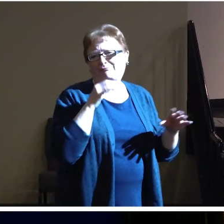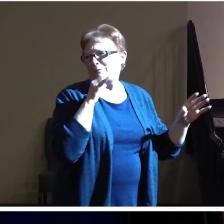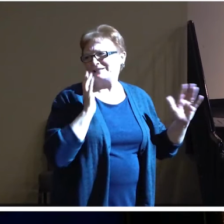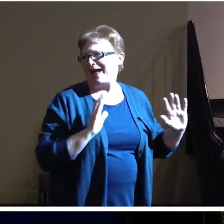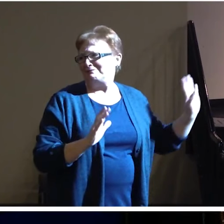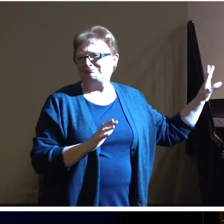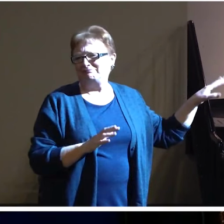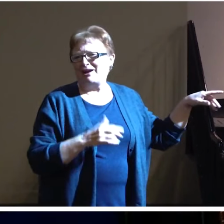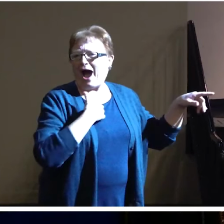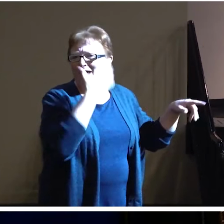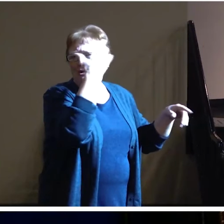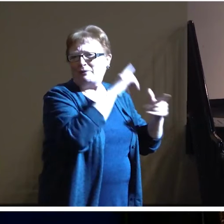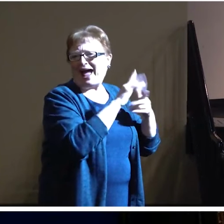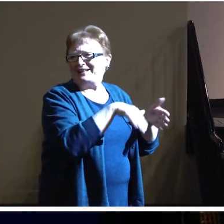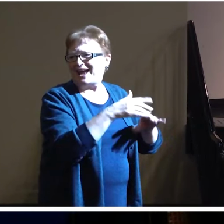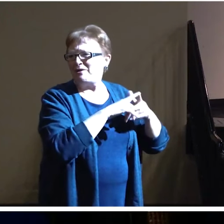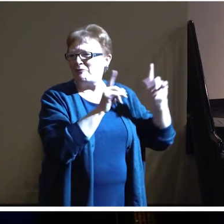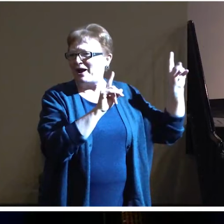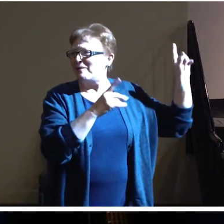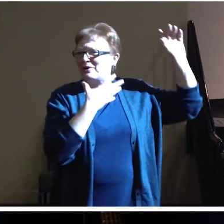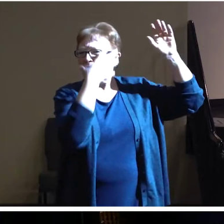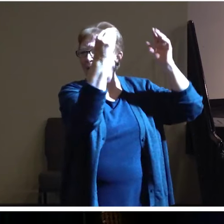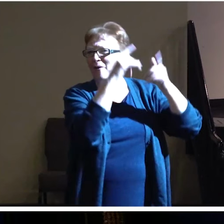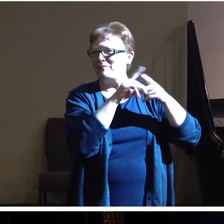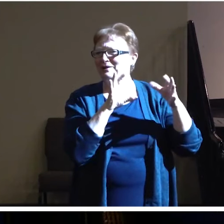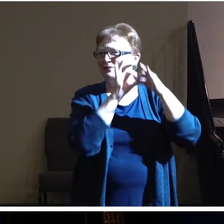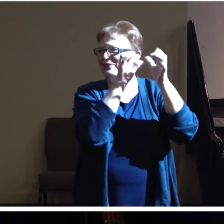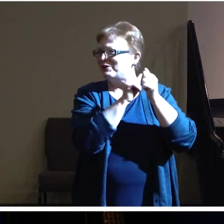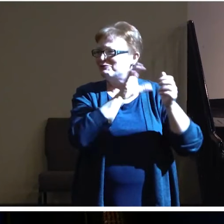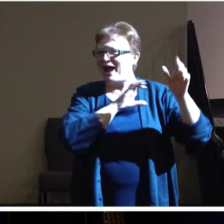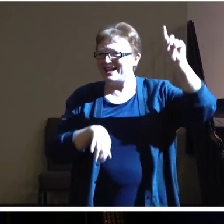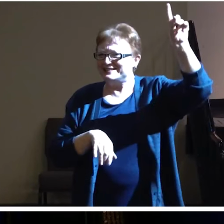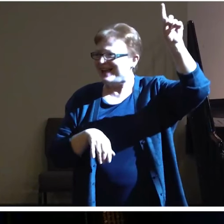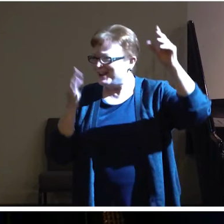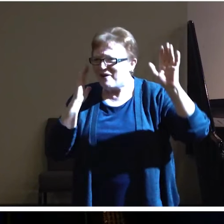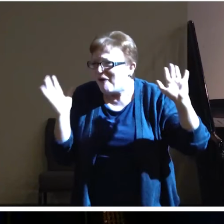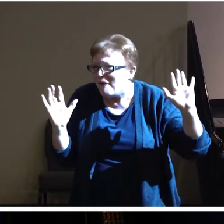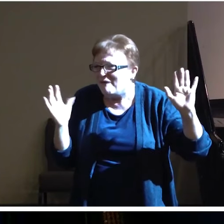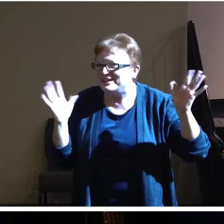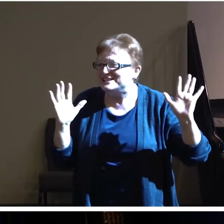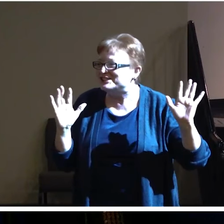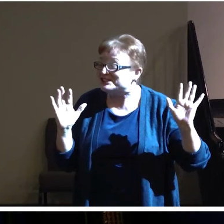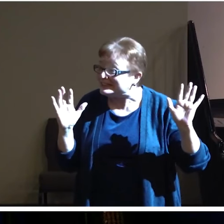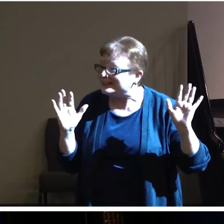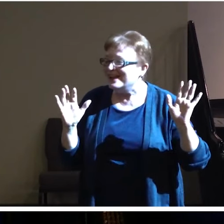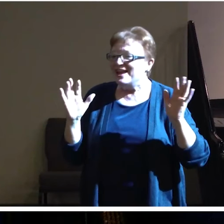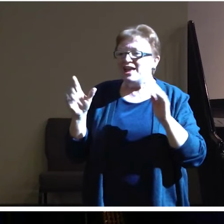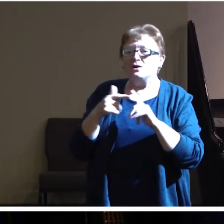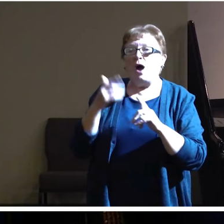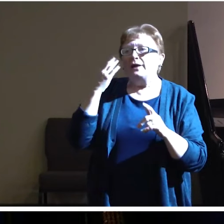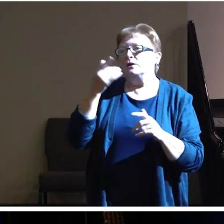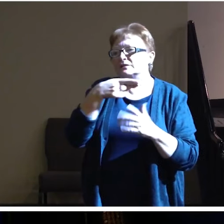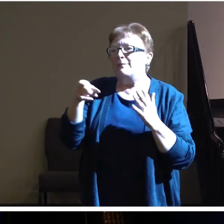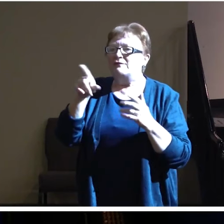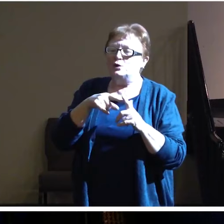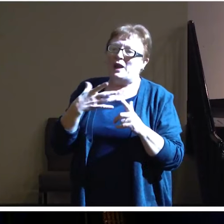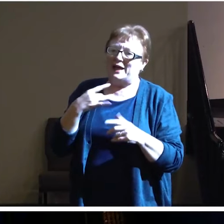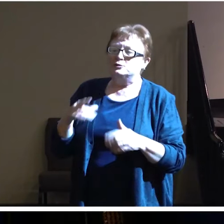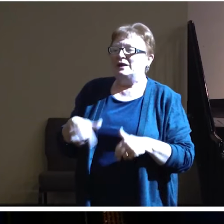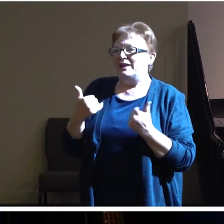Because I know that when I die, I will be with Christ. And yeah, I get it. We all want to live a little longer to see our children